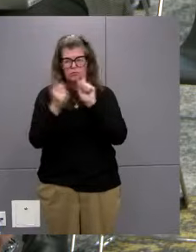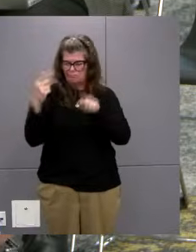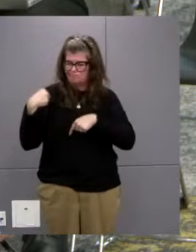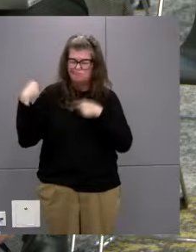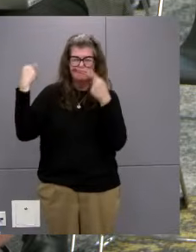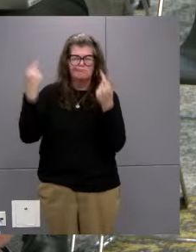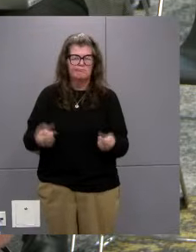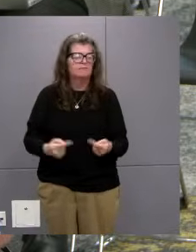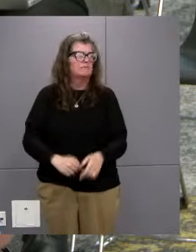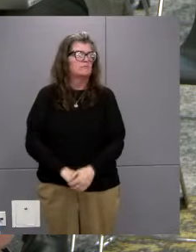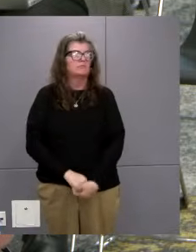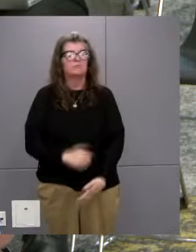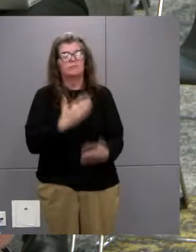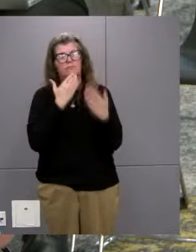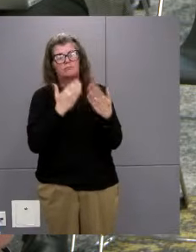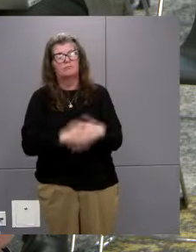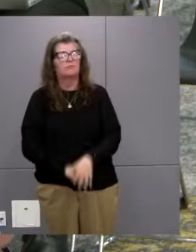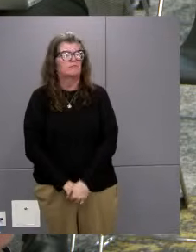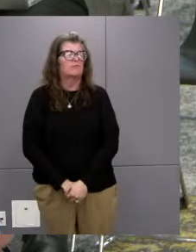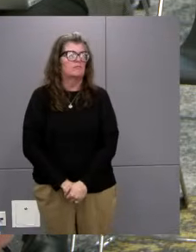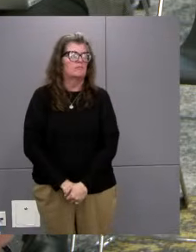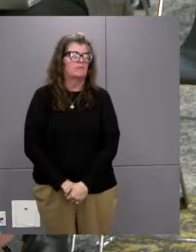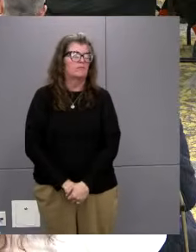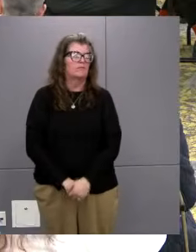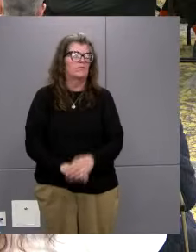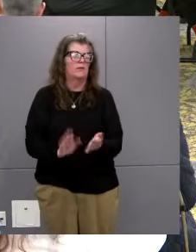happening. Thank you.